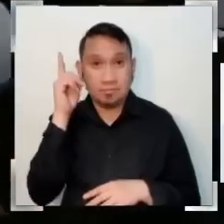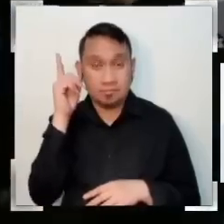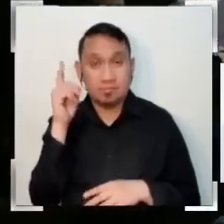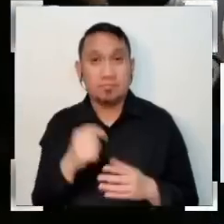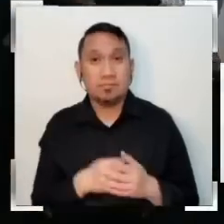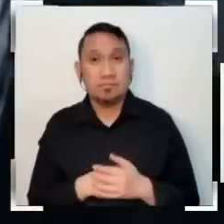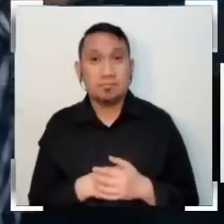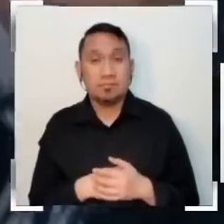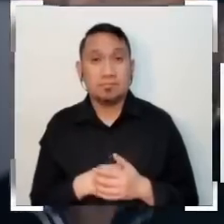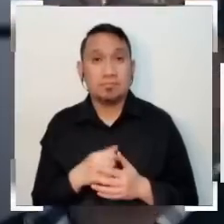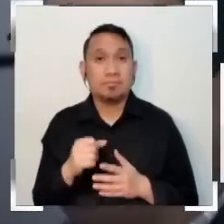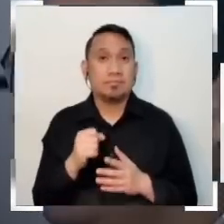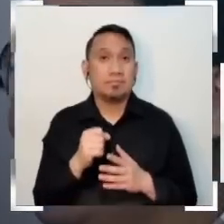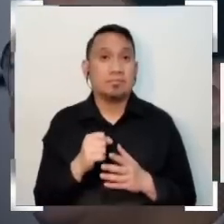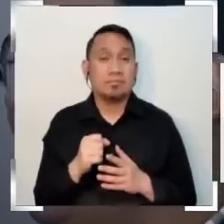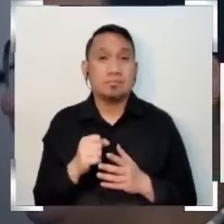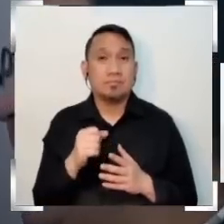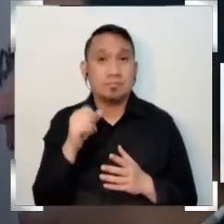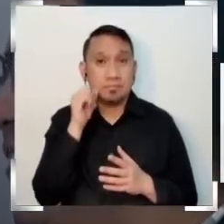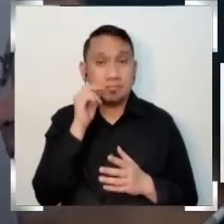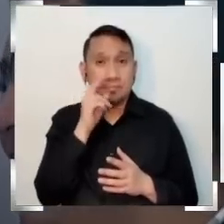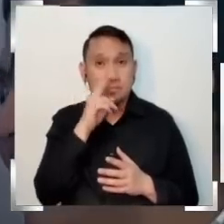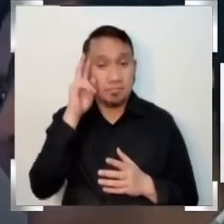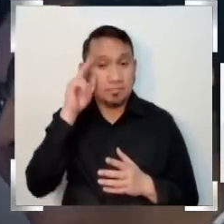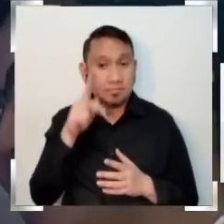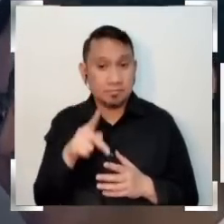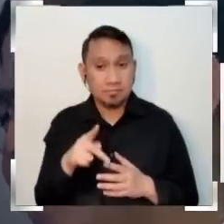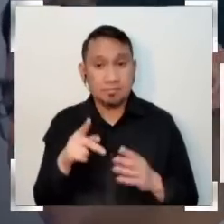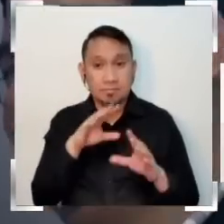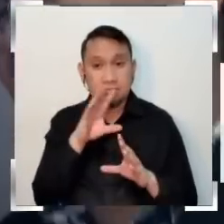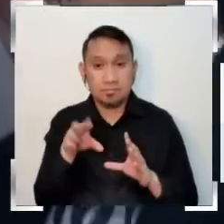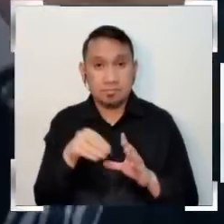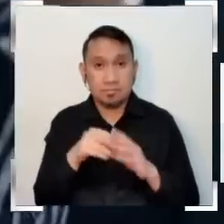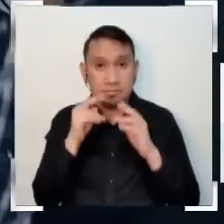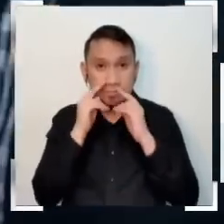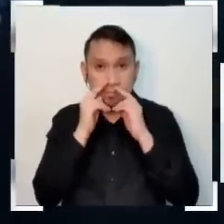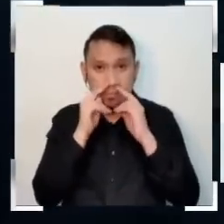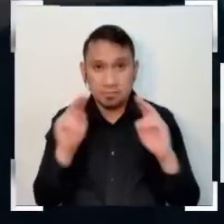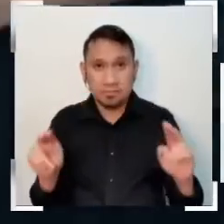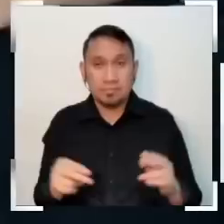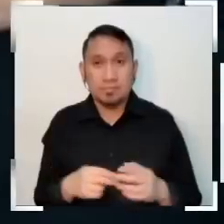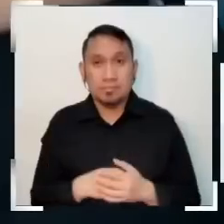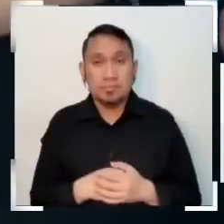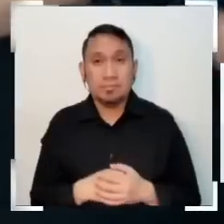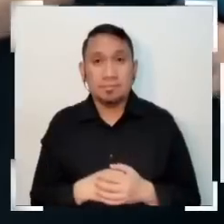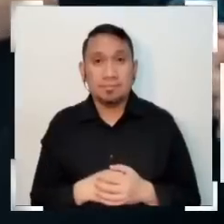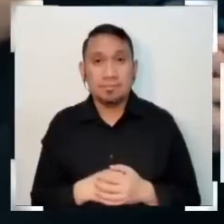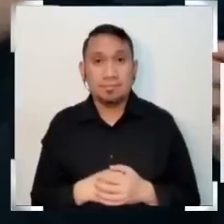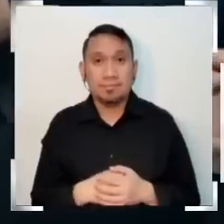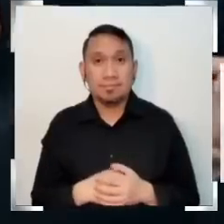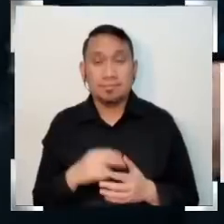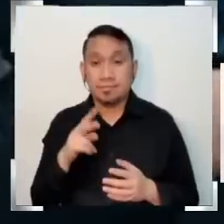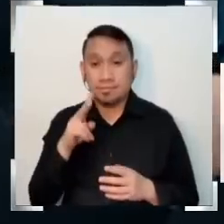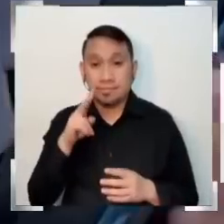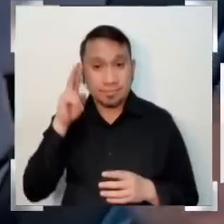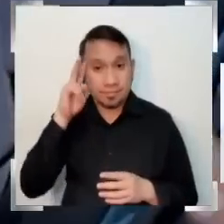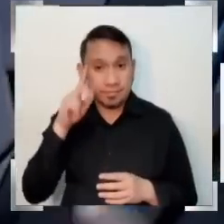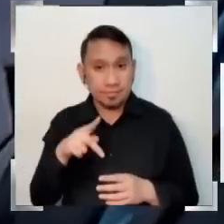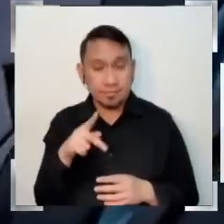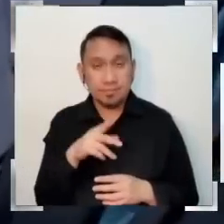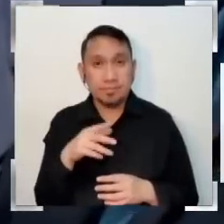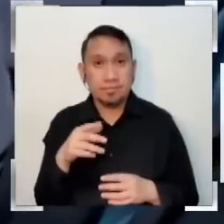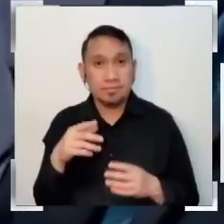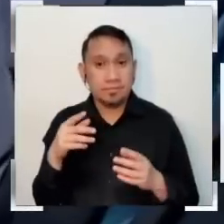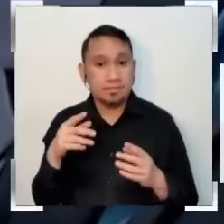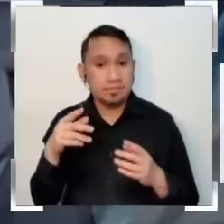GMA Senior Vice President for Integrated News, Synergy and Regional TV Oliver Amoroso, Vice President and Deputy Head for Programs and